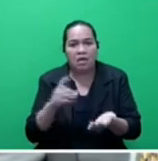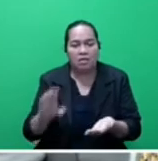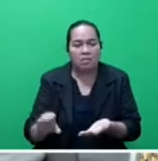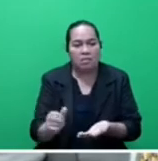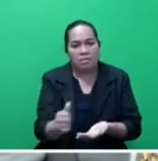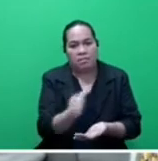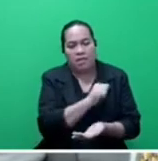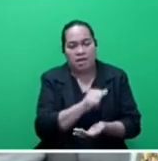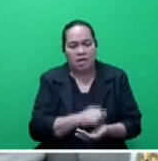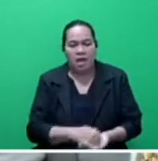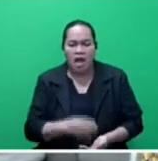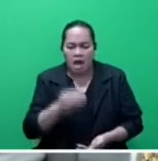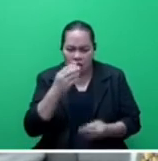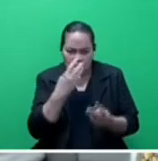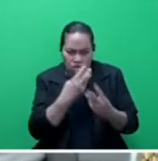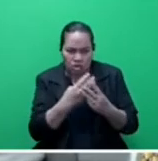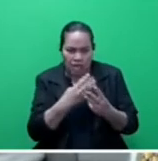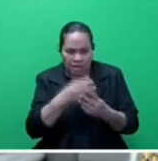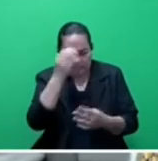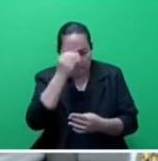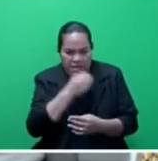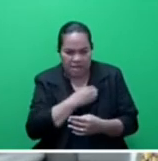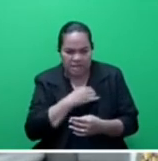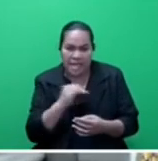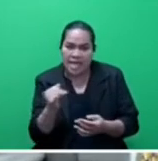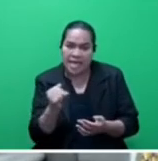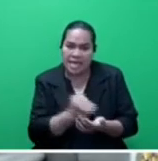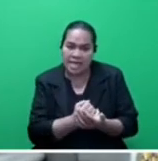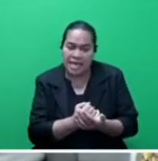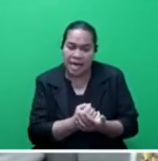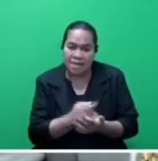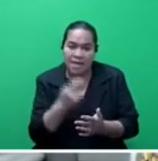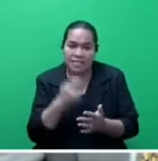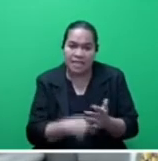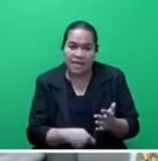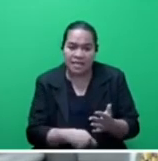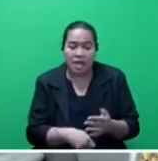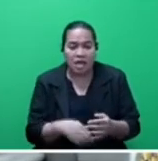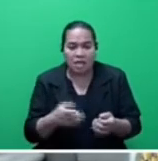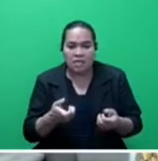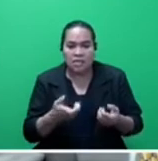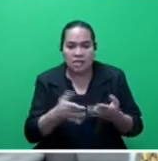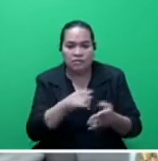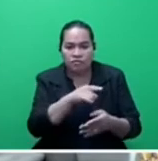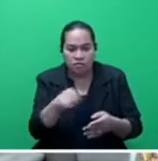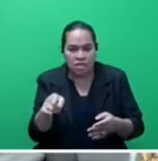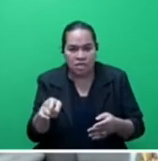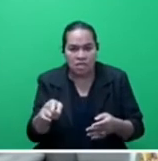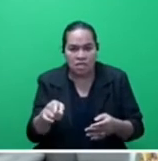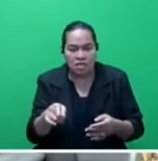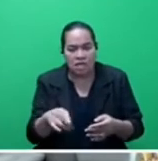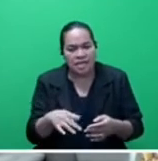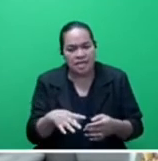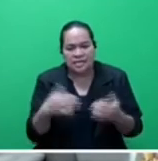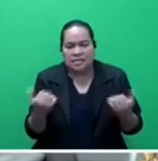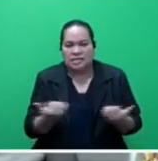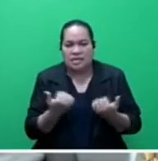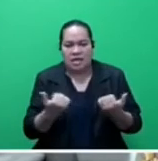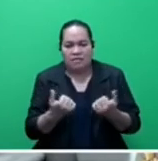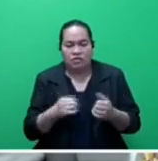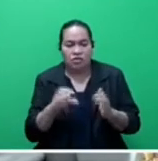SODELPA believes that income tax rebates offered to these film-making companies is sufficient, and Section